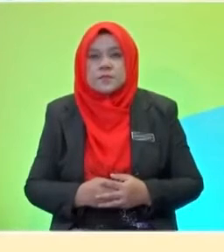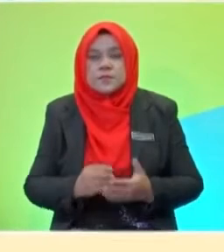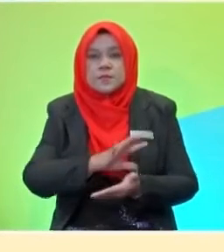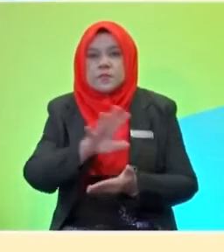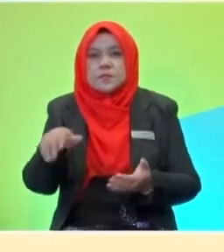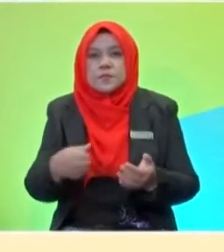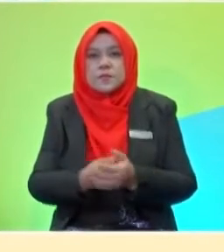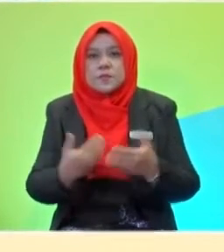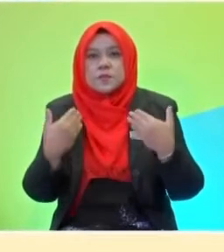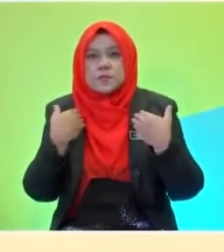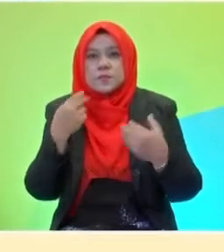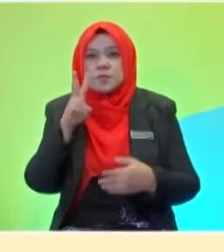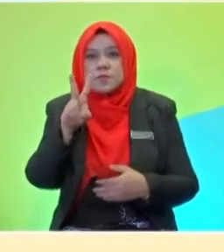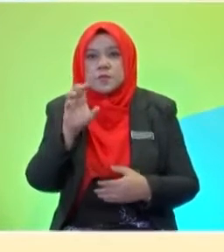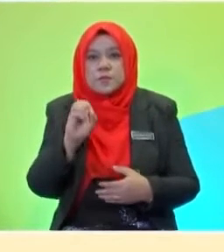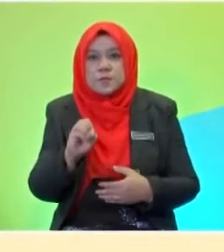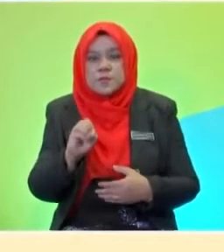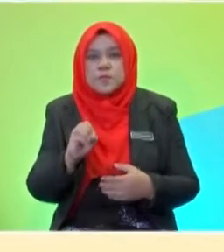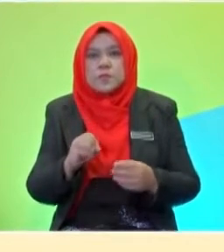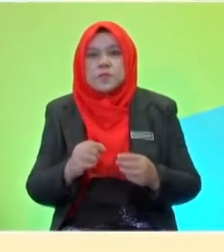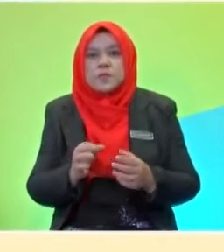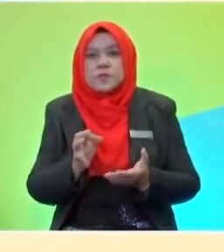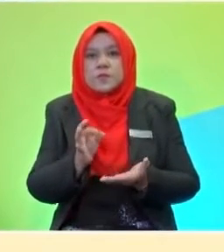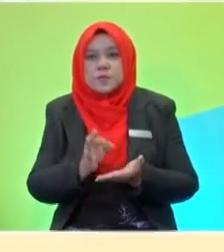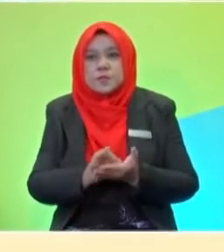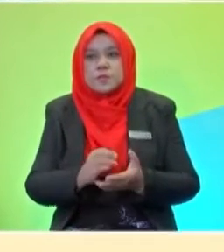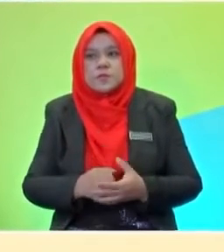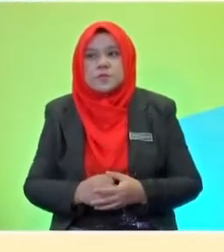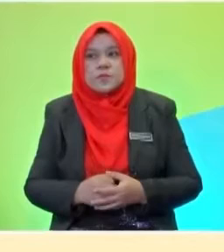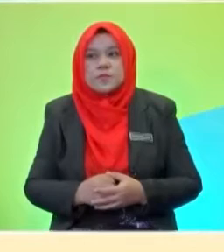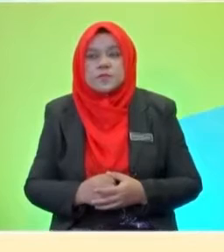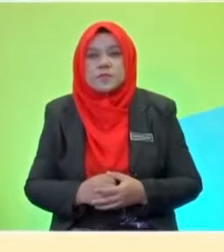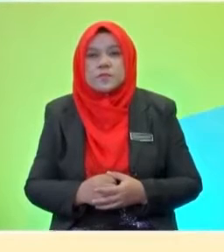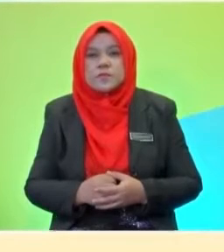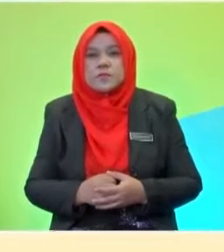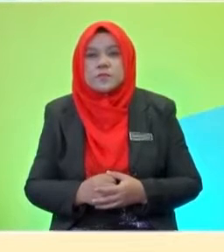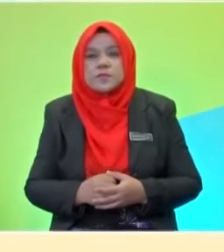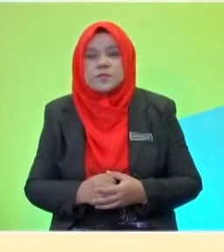together, there are 20 marbles. I feel like... You divide into 4 of them. I feel like I'm playing congkak.